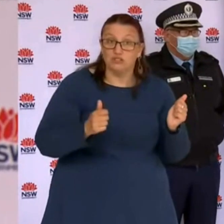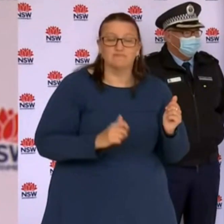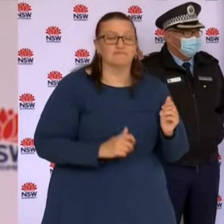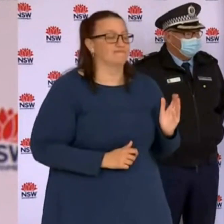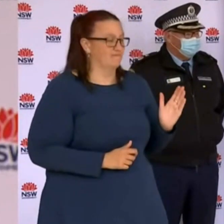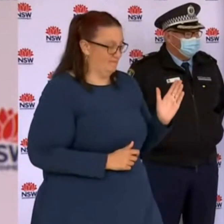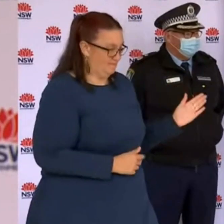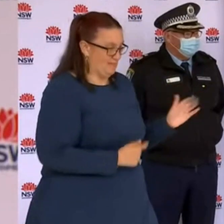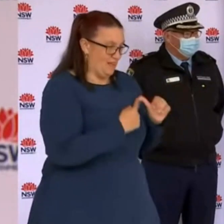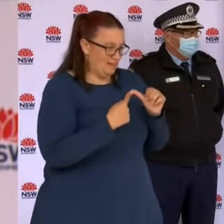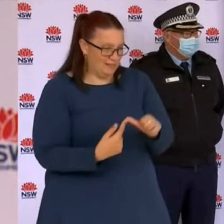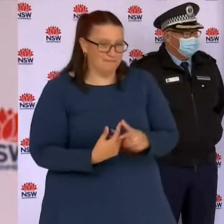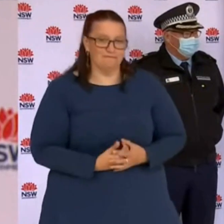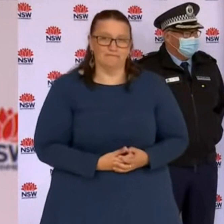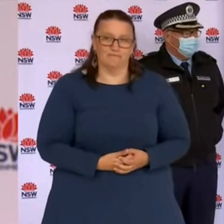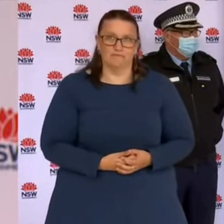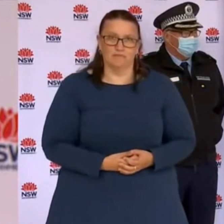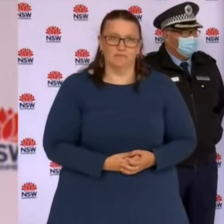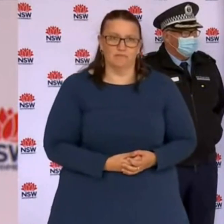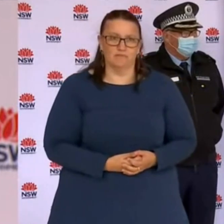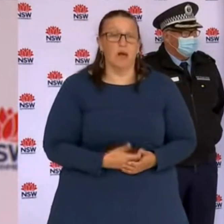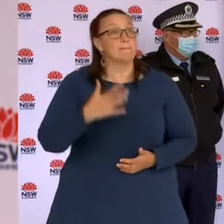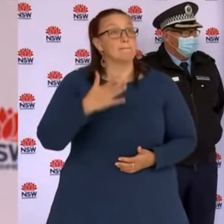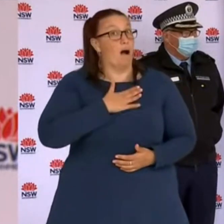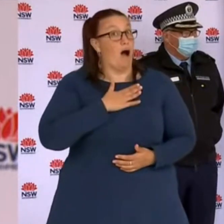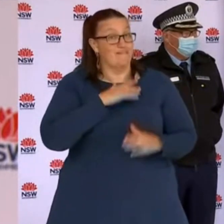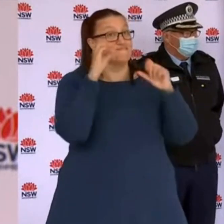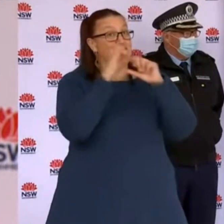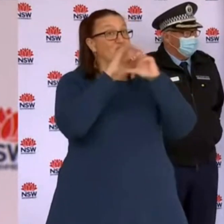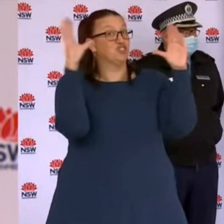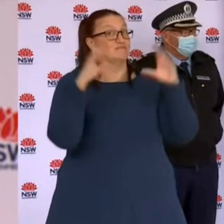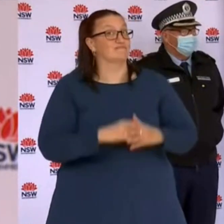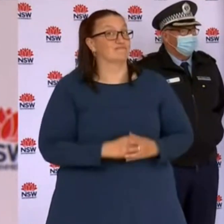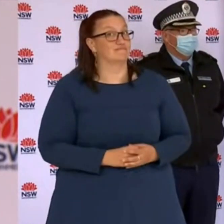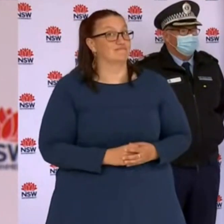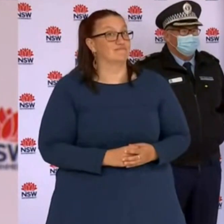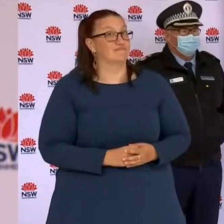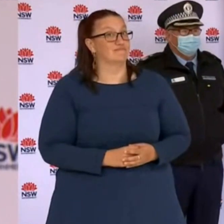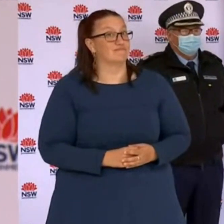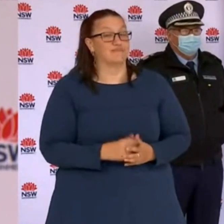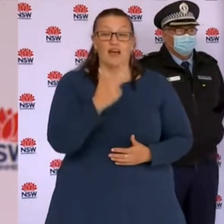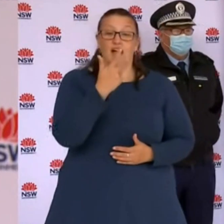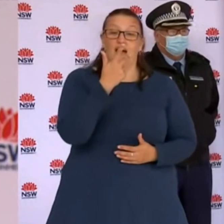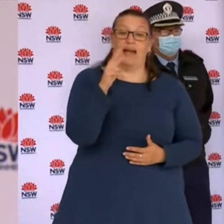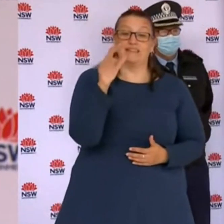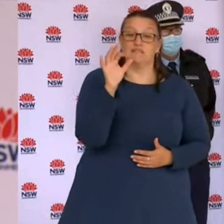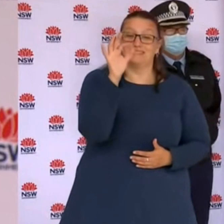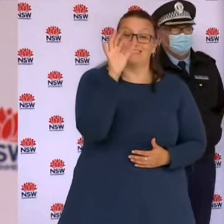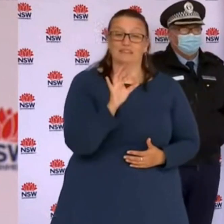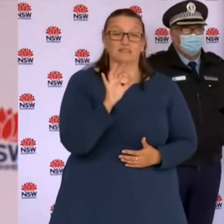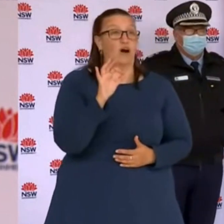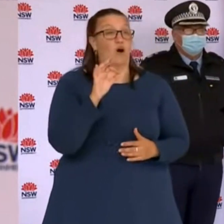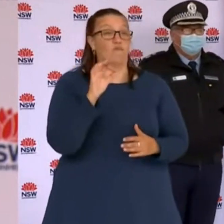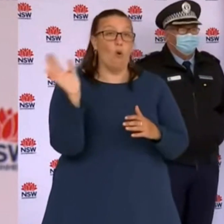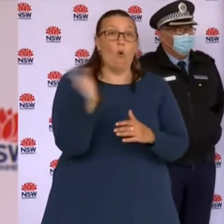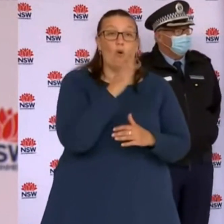is that we have to have about 80% of my vision is that we need to have 80% of the